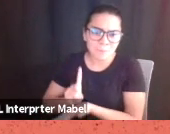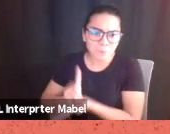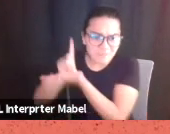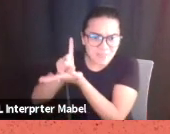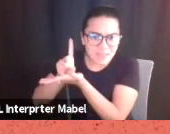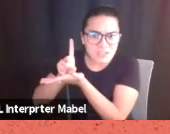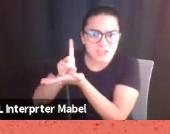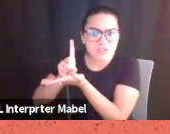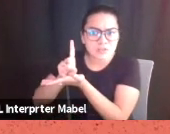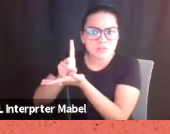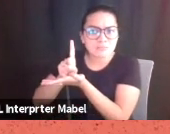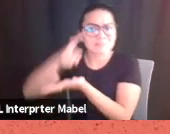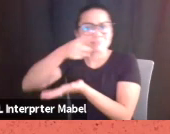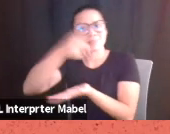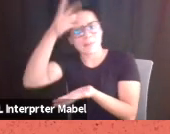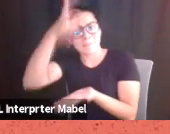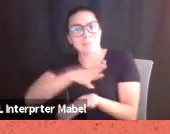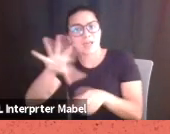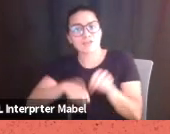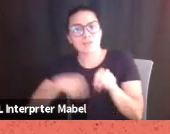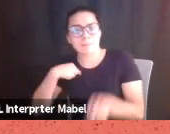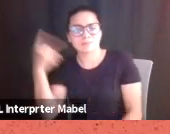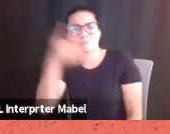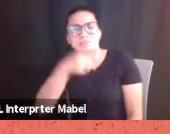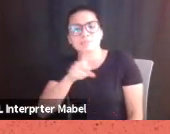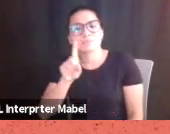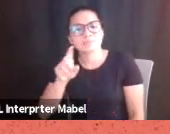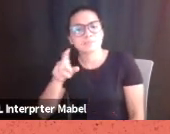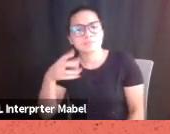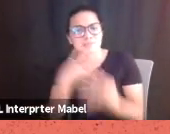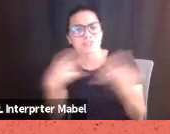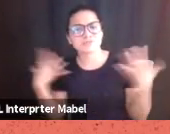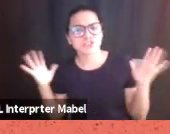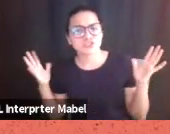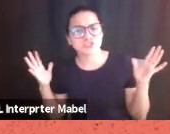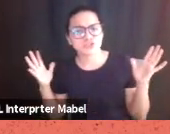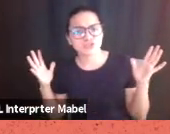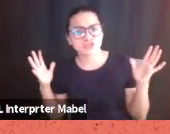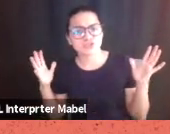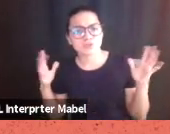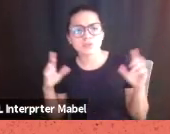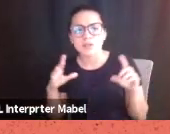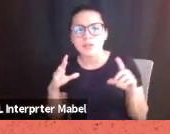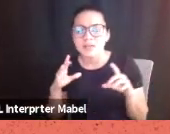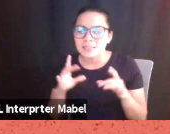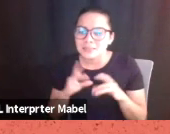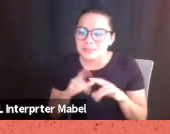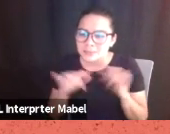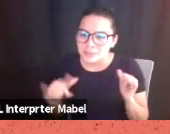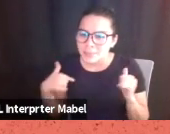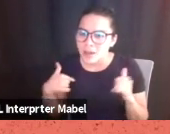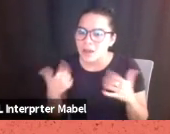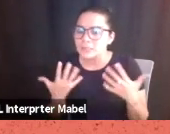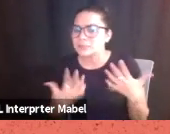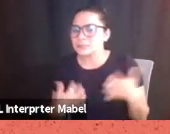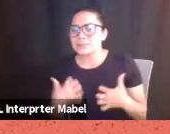is in prison, and also struggle with the fact that he is in prison. If he at some